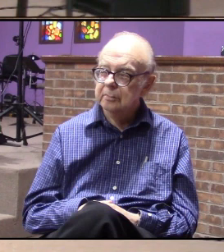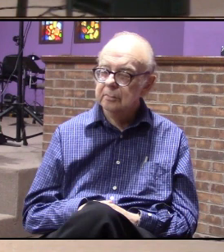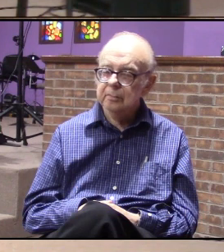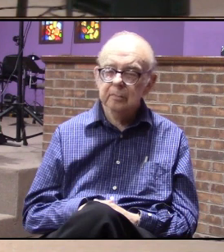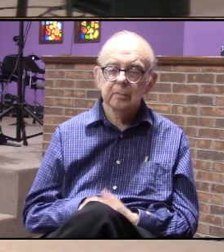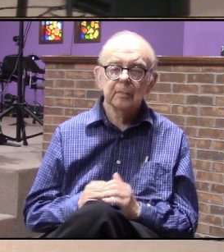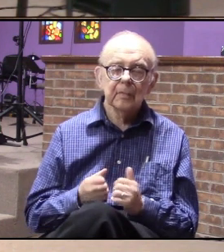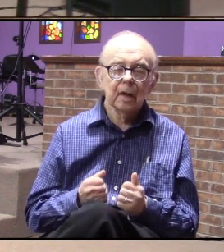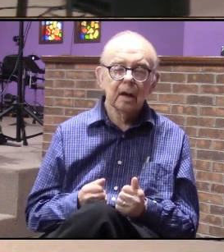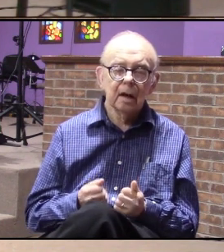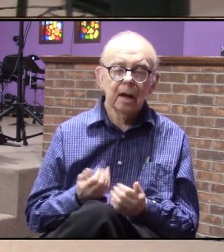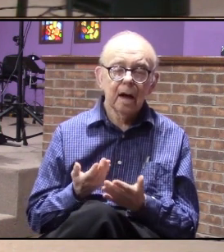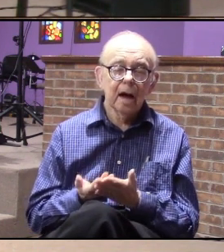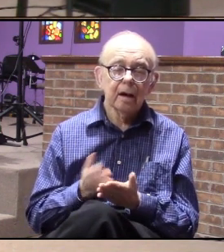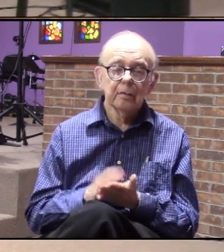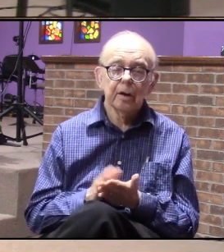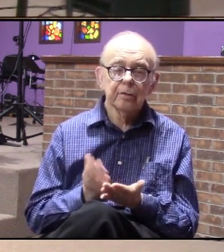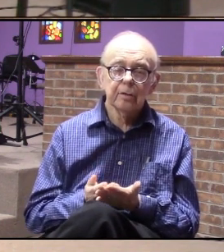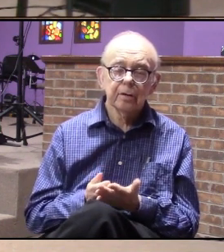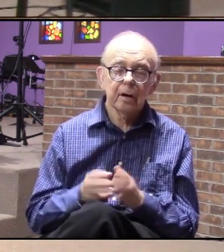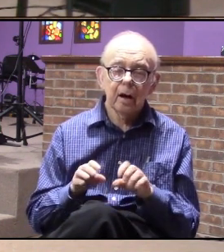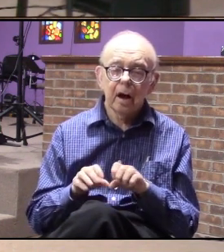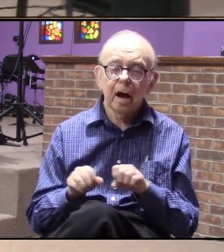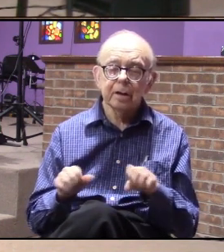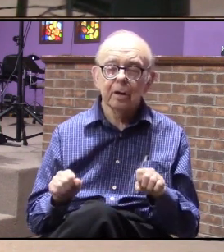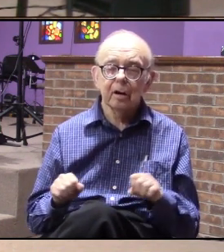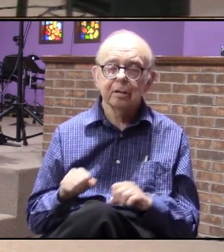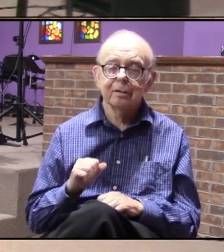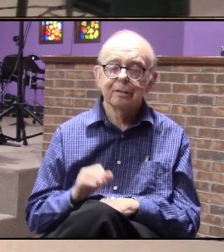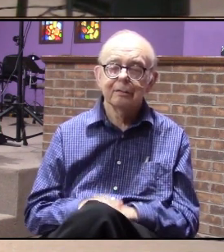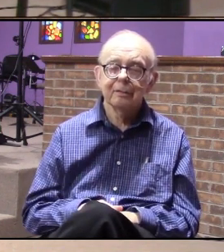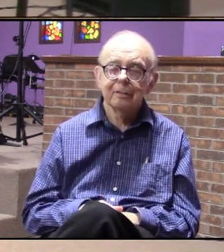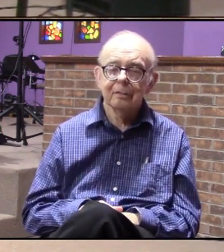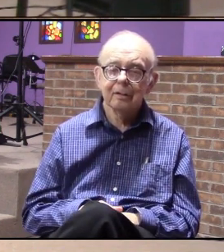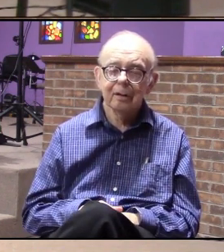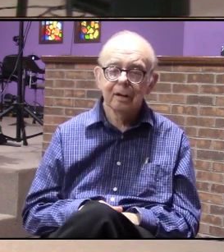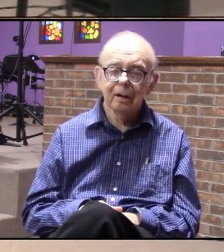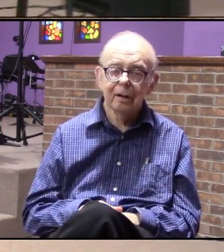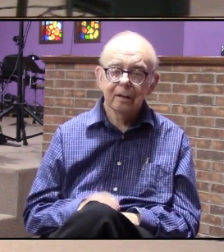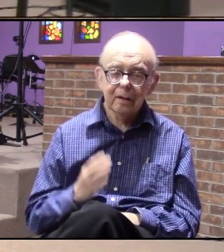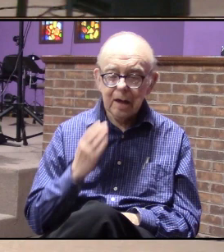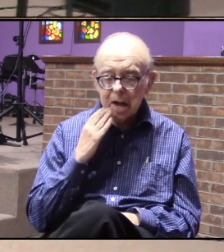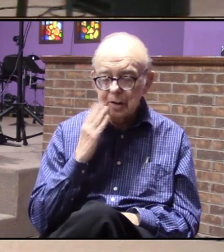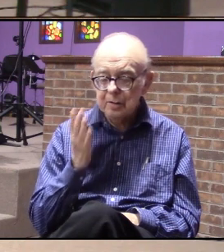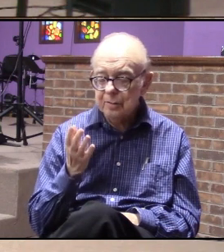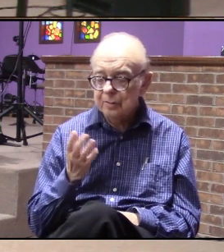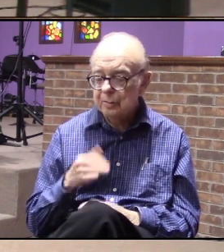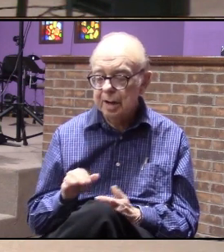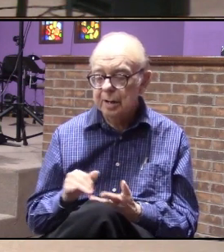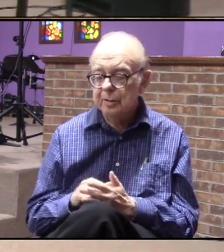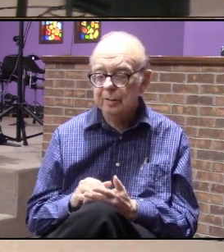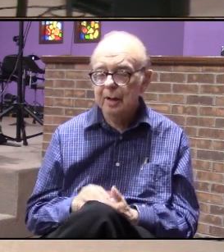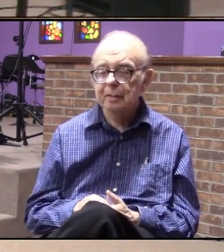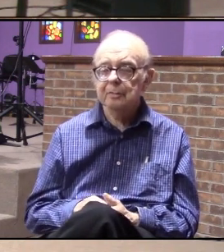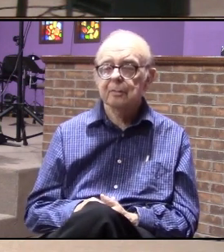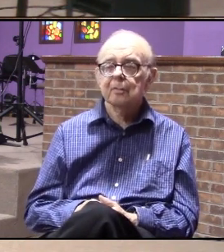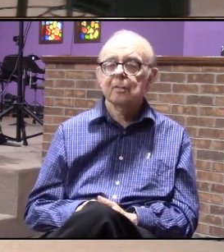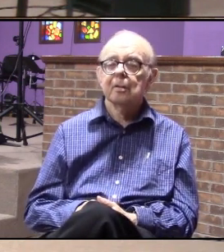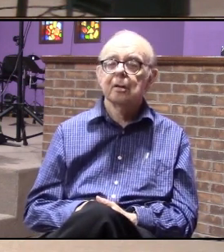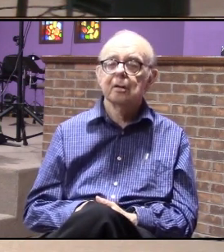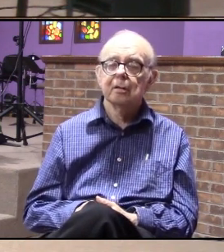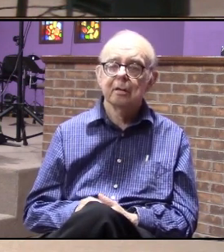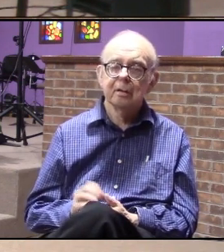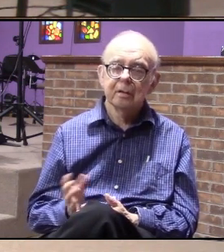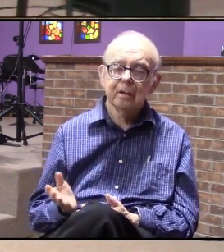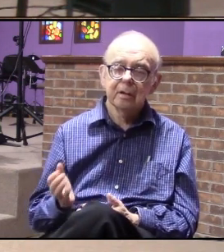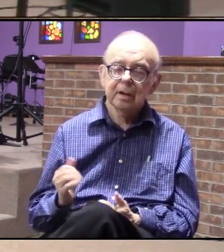How do I cook a hot dog? I know there's a trick to it, so Can I